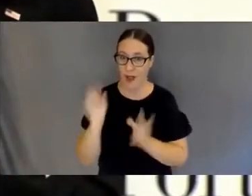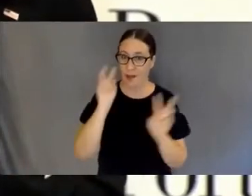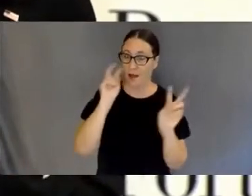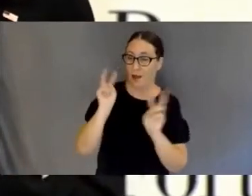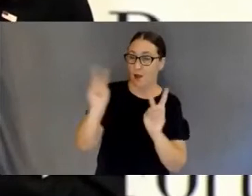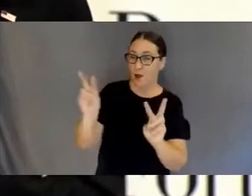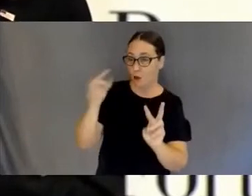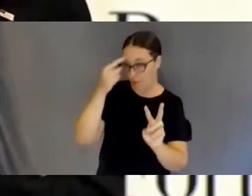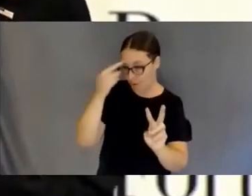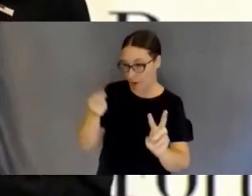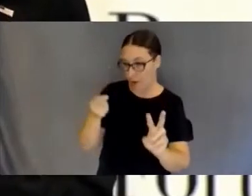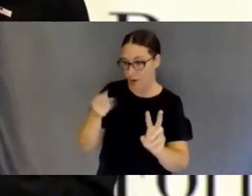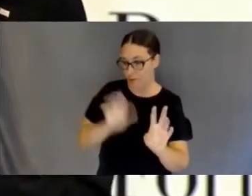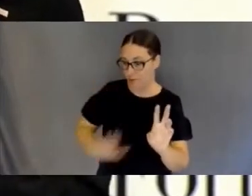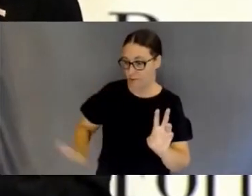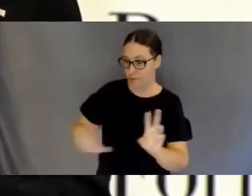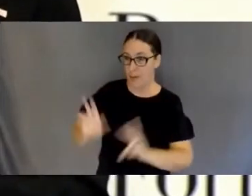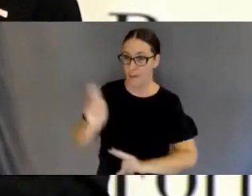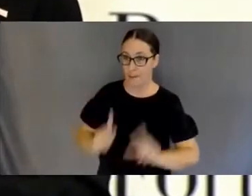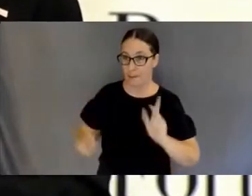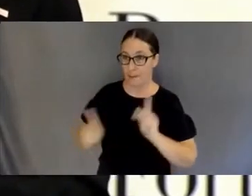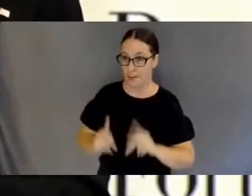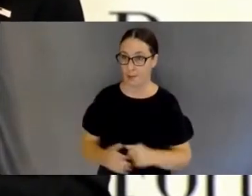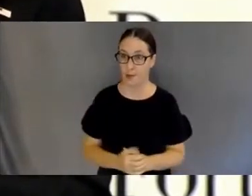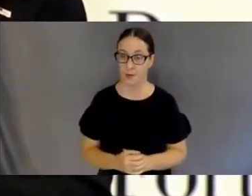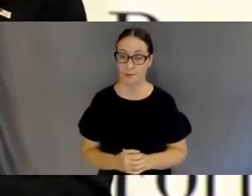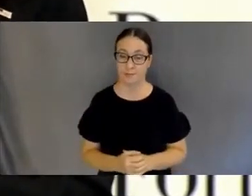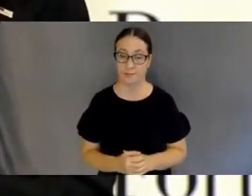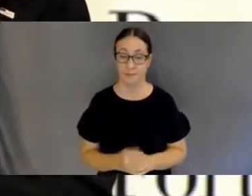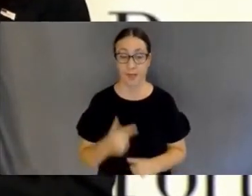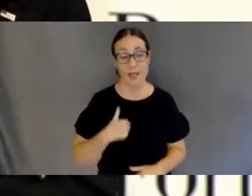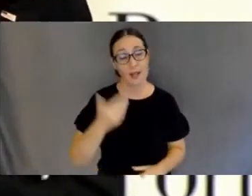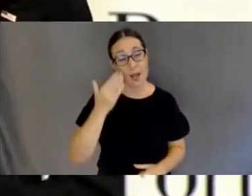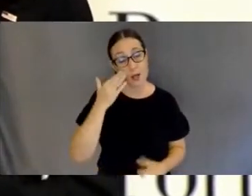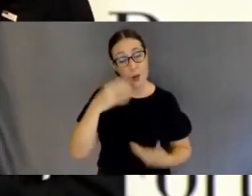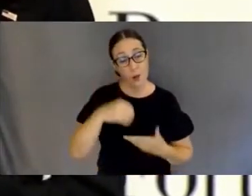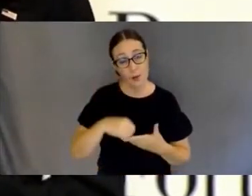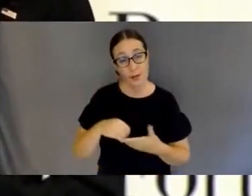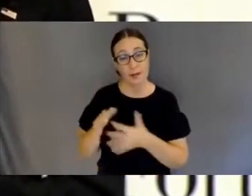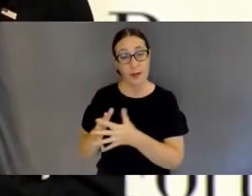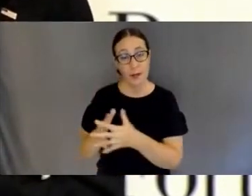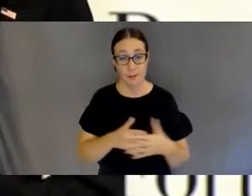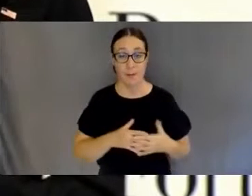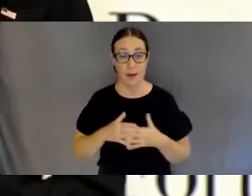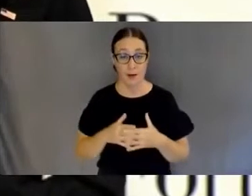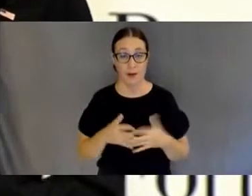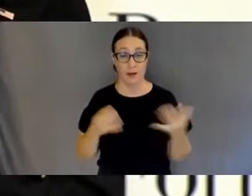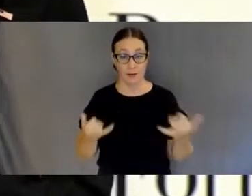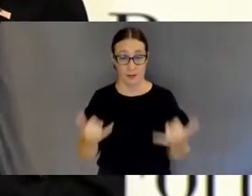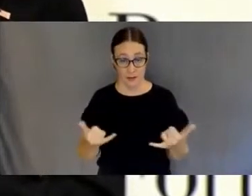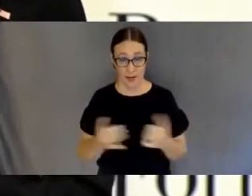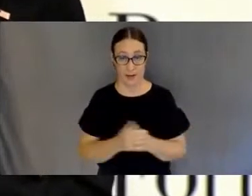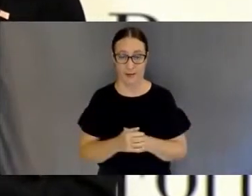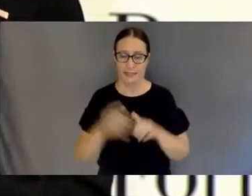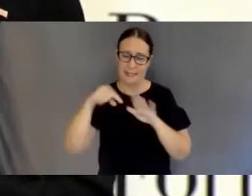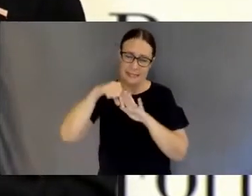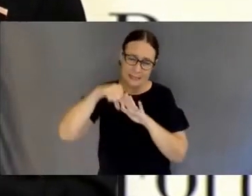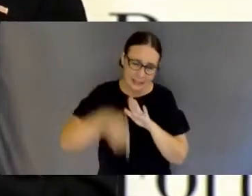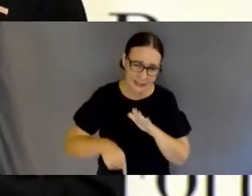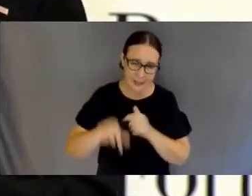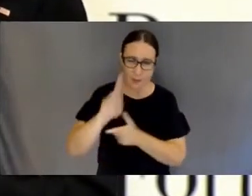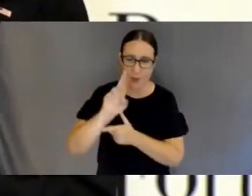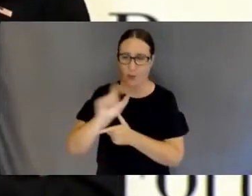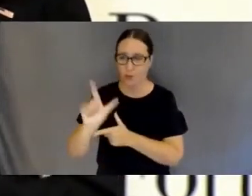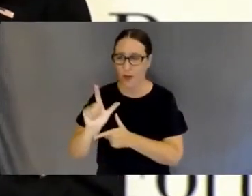of her people. But I also know that in America today, deep racial